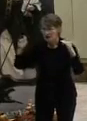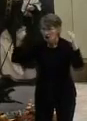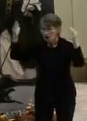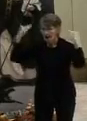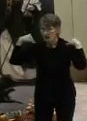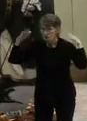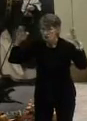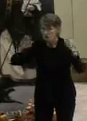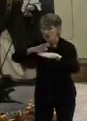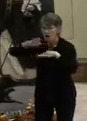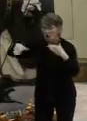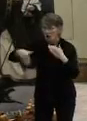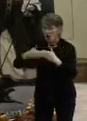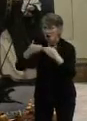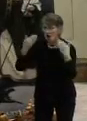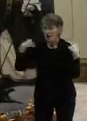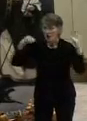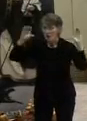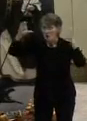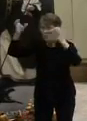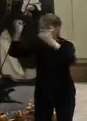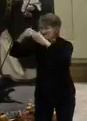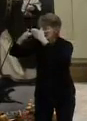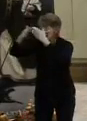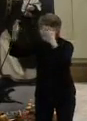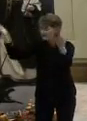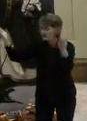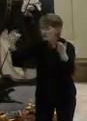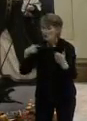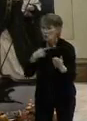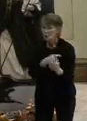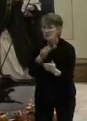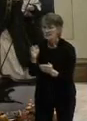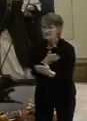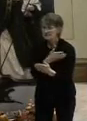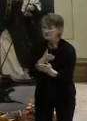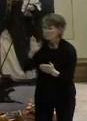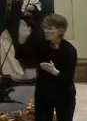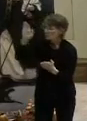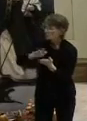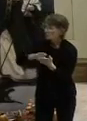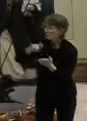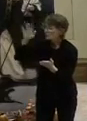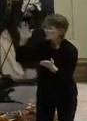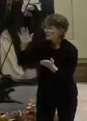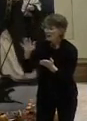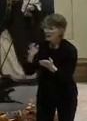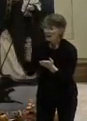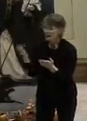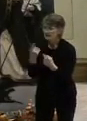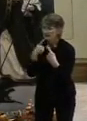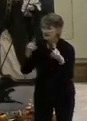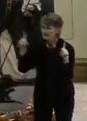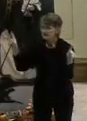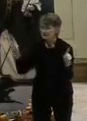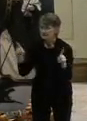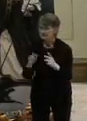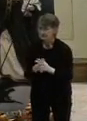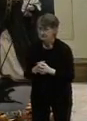dominions, and with all the hosts and the powers of heaven, we sing the hymn of your glory, as without end we acclaim.